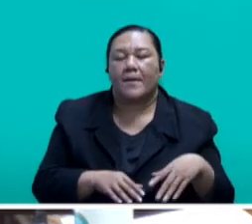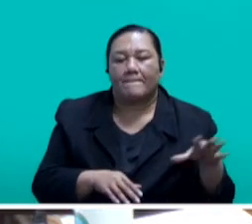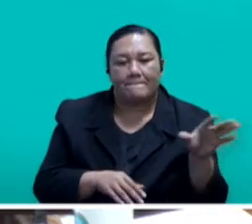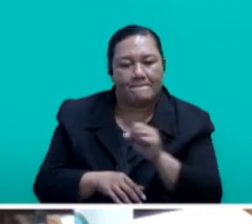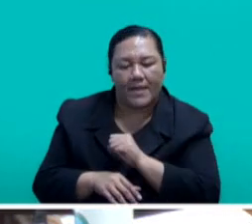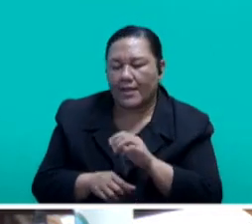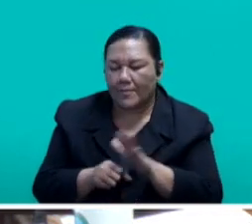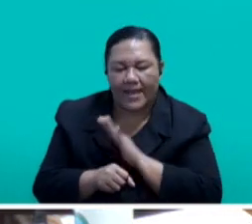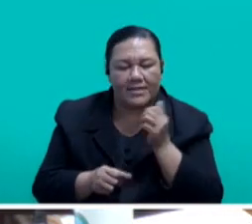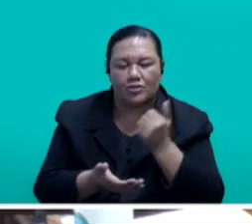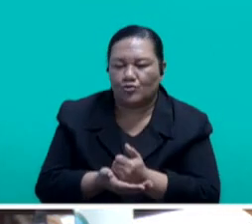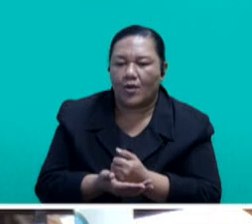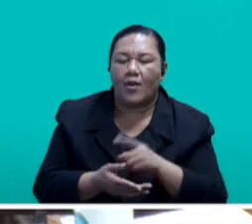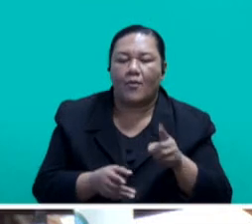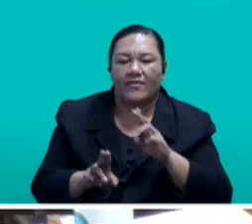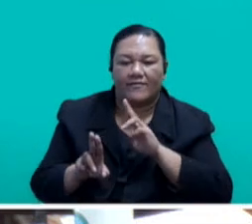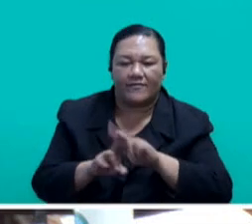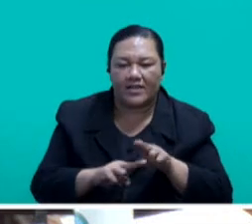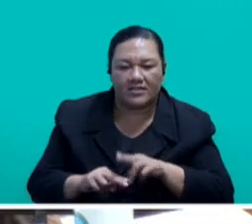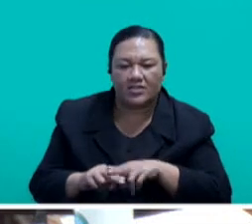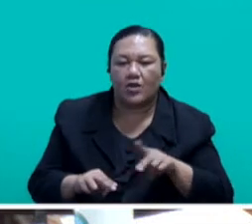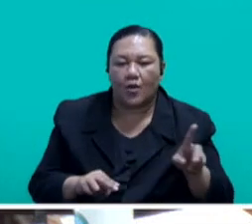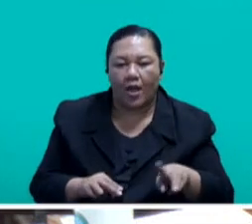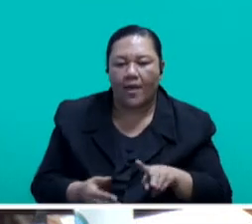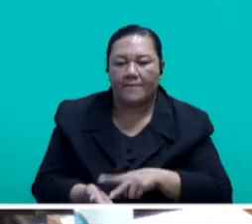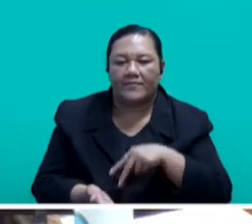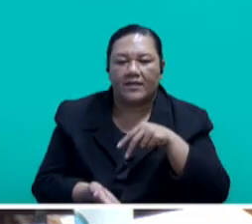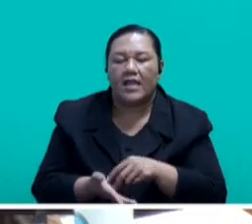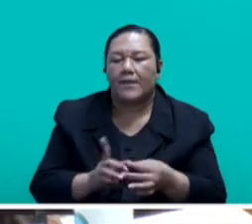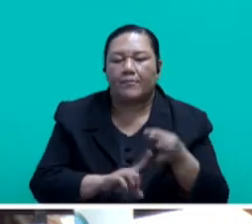Fiji a nation for all to find their feet and also to improve their lives.